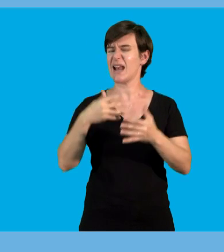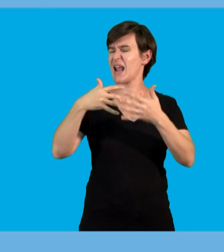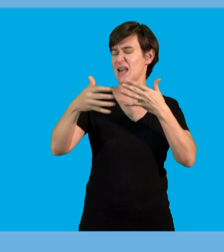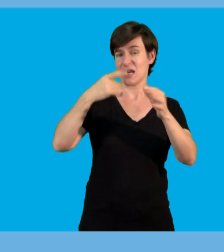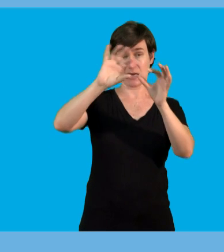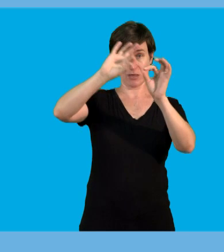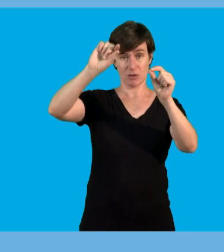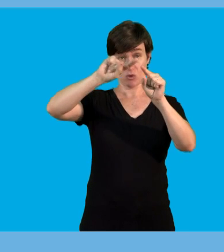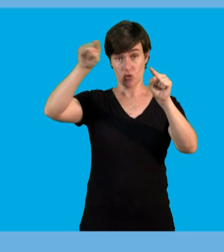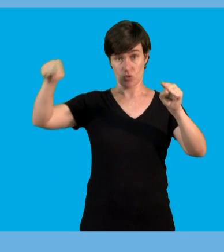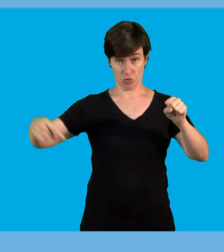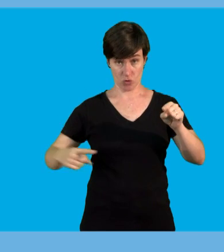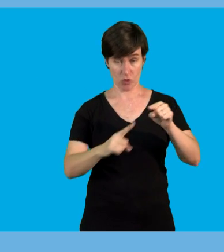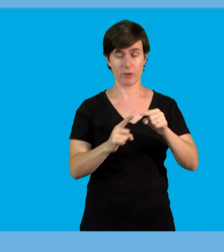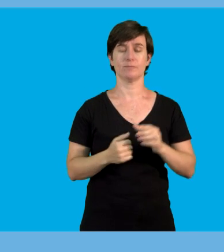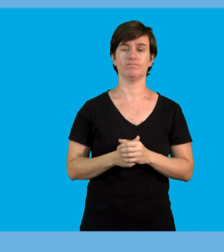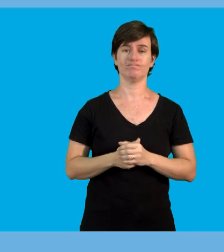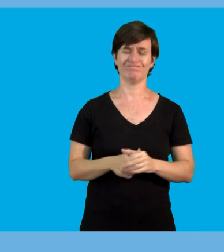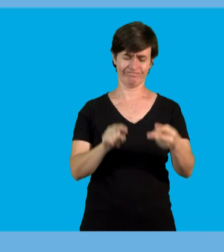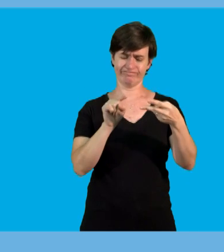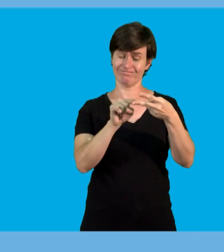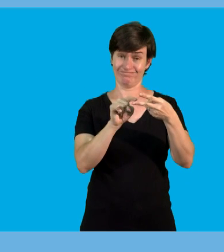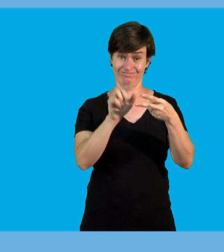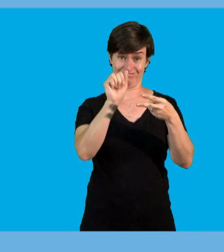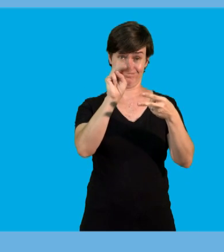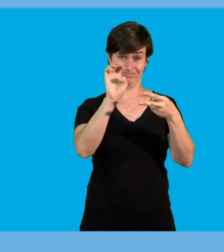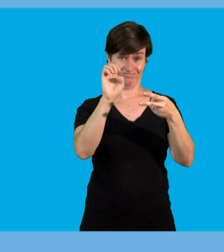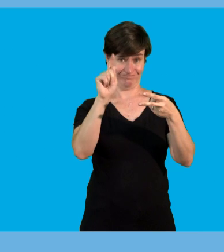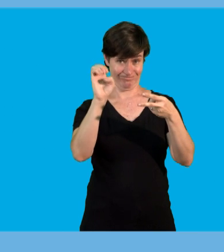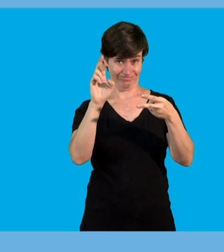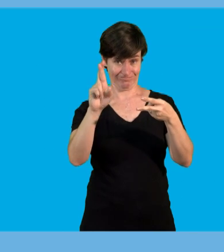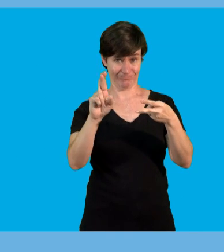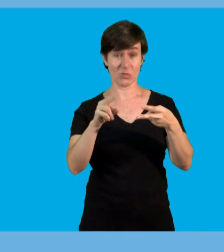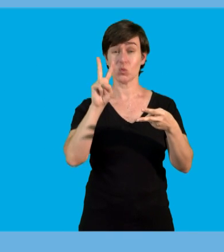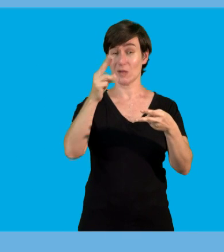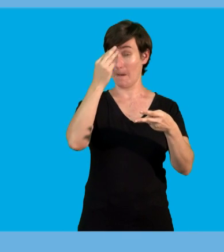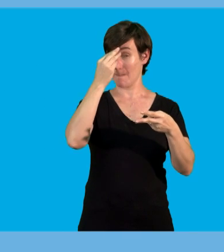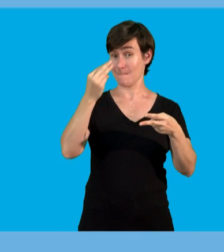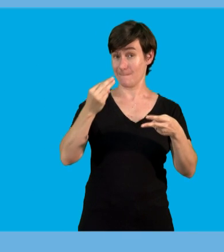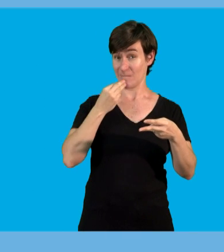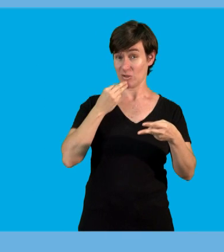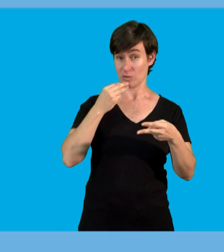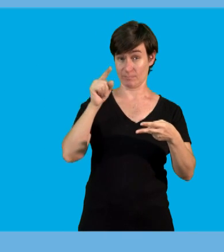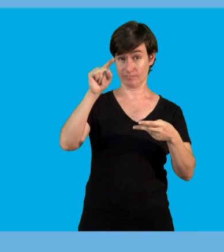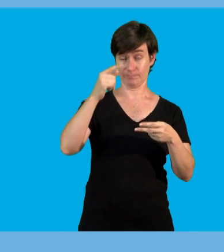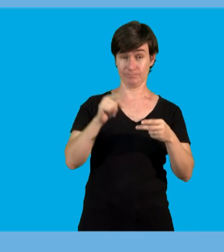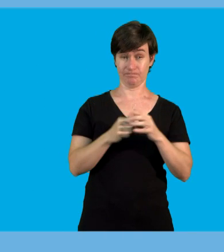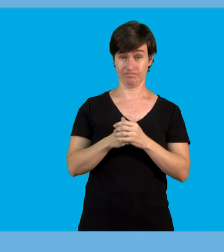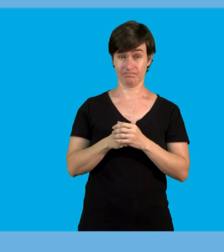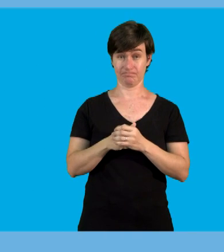in any circuit. Now, that ammeter that you're talking about, so we have our electric circuit.